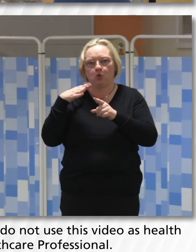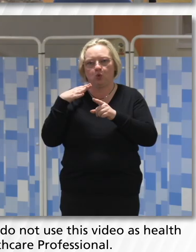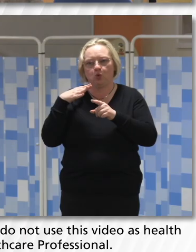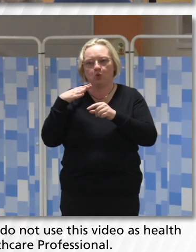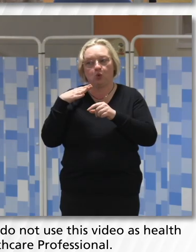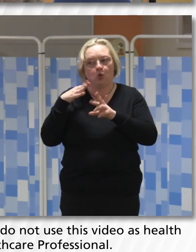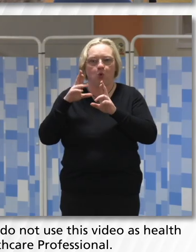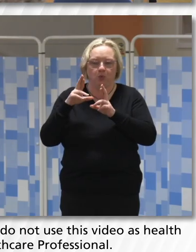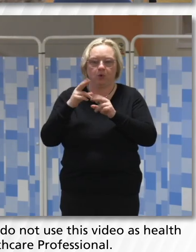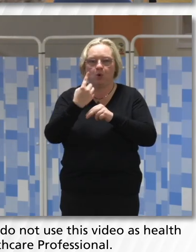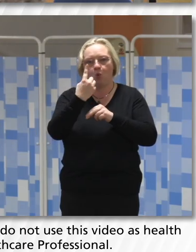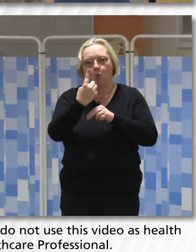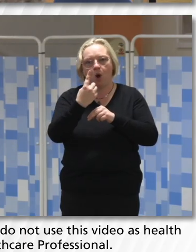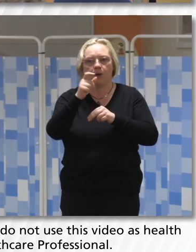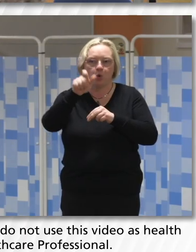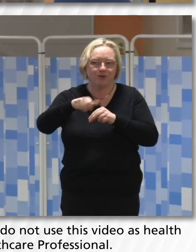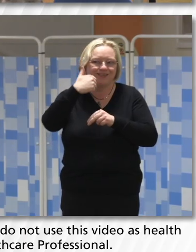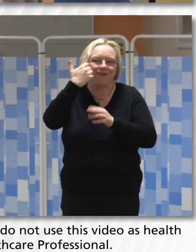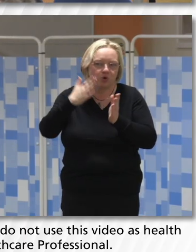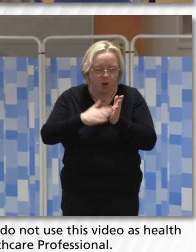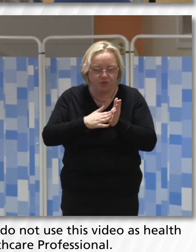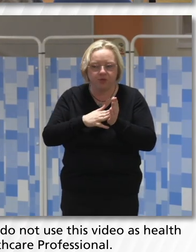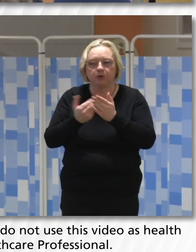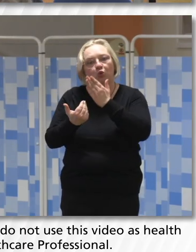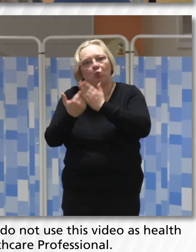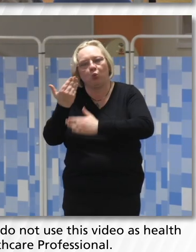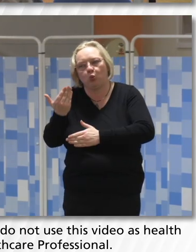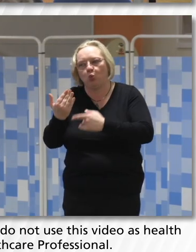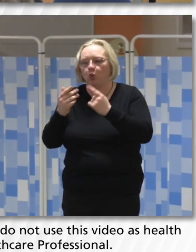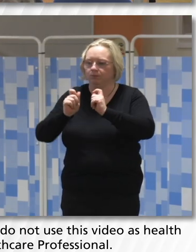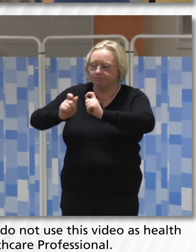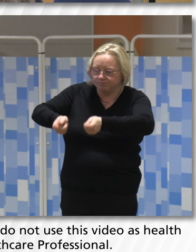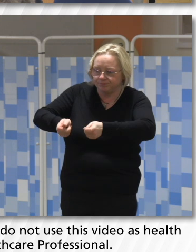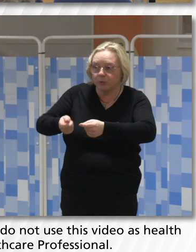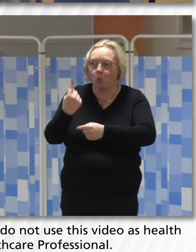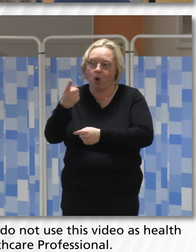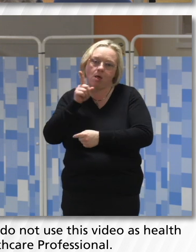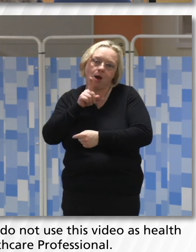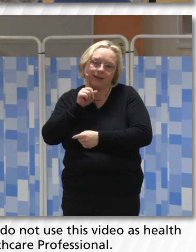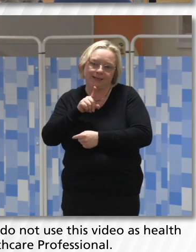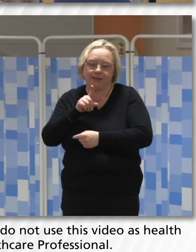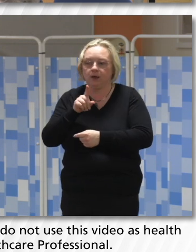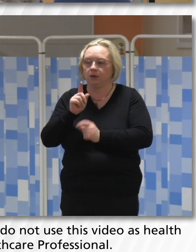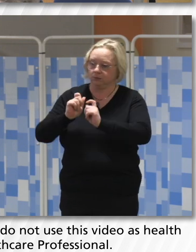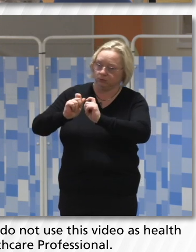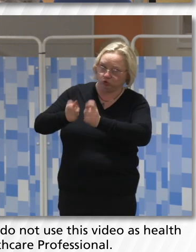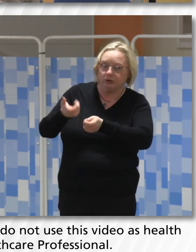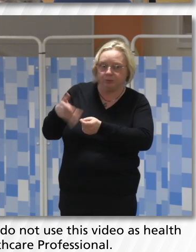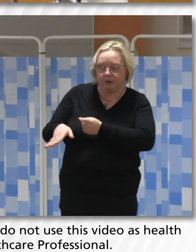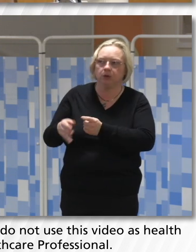month, because we have quite a lot of follow-up in those days. We've just initiated a lady this week, and she's doing amazingly well.